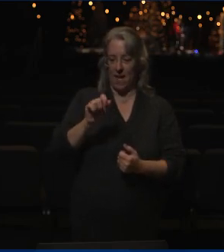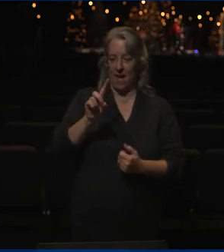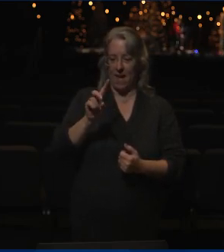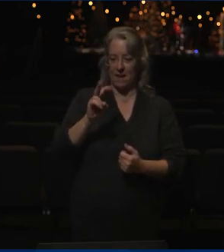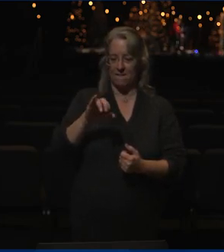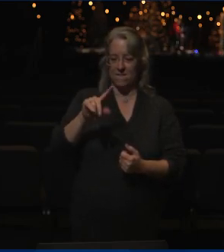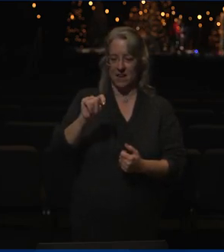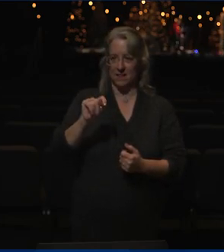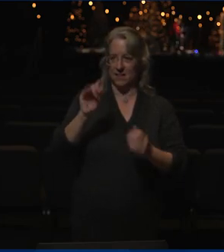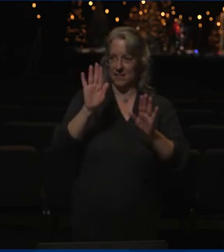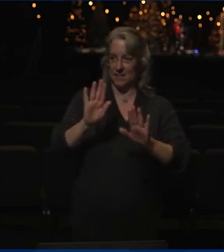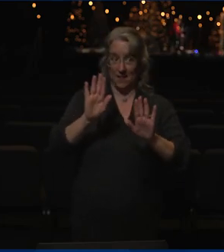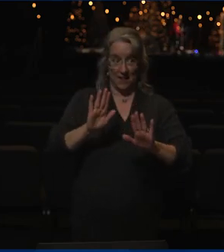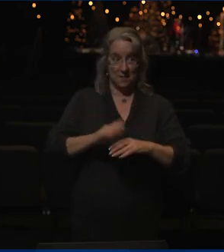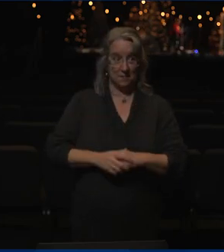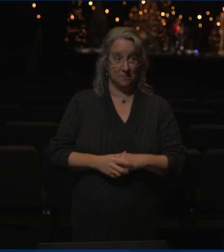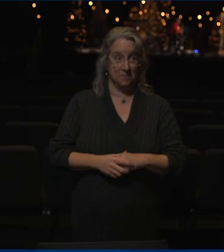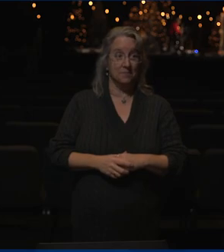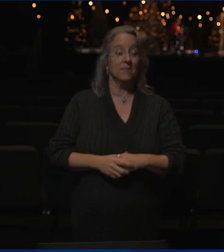worship.